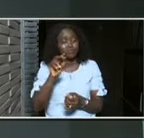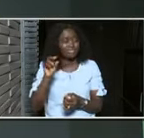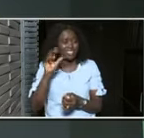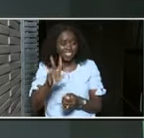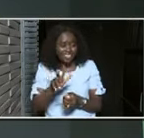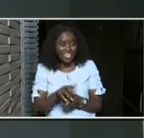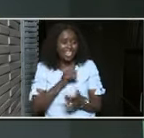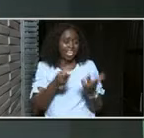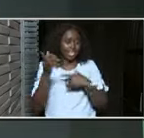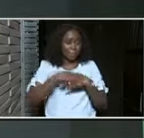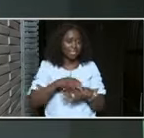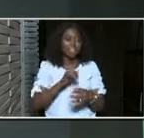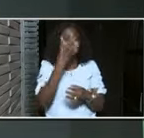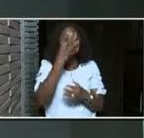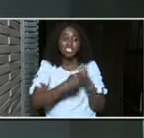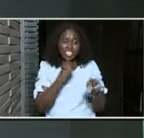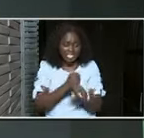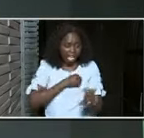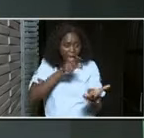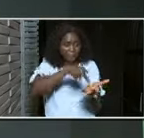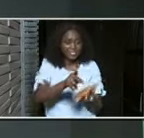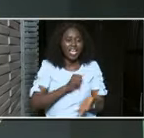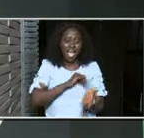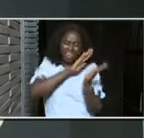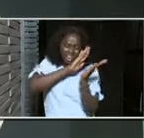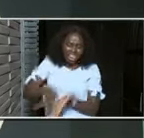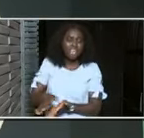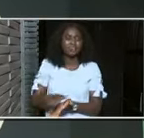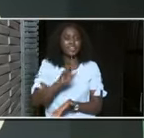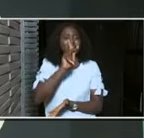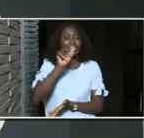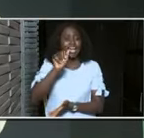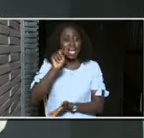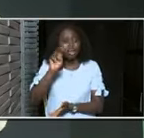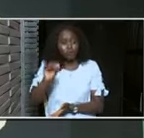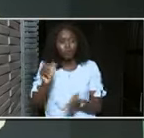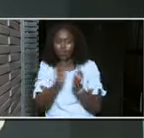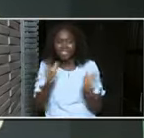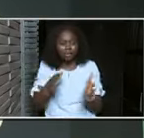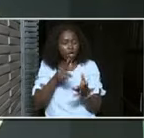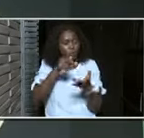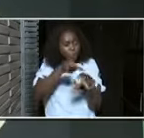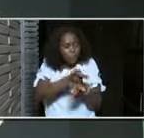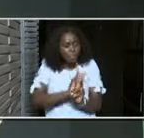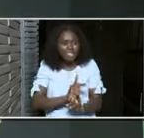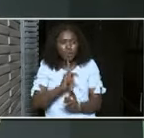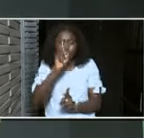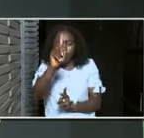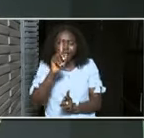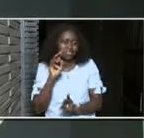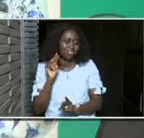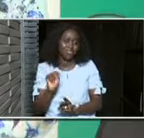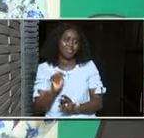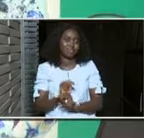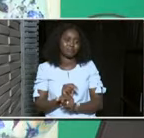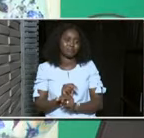In 4 years, I paid. I left Kano without borrowing one naira. So now, this wasn't second, about Kadia,